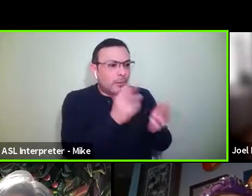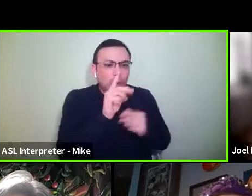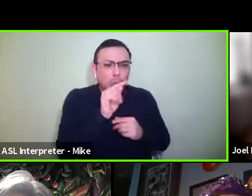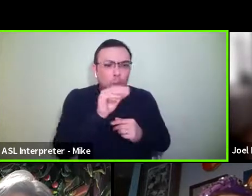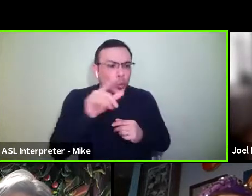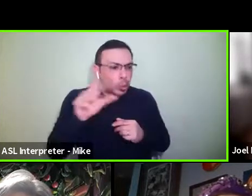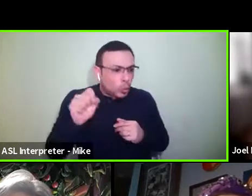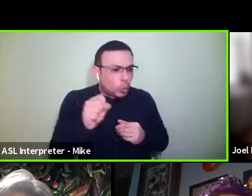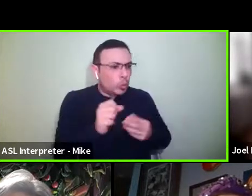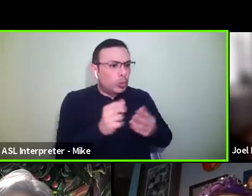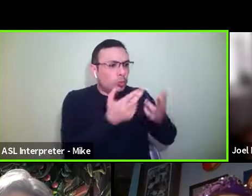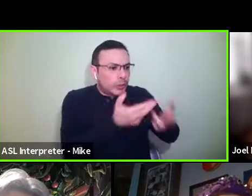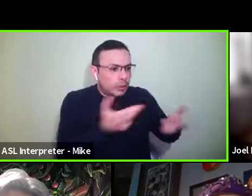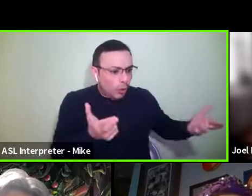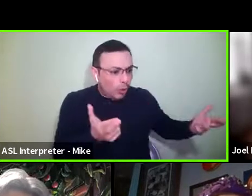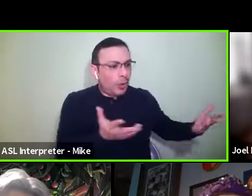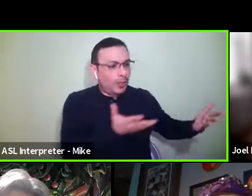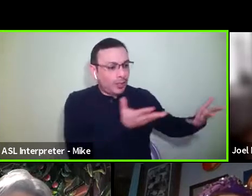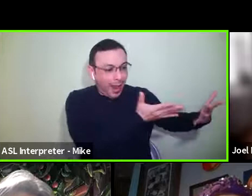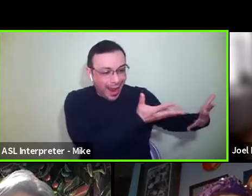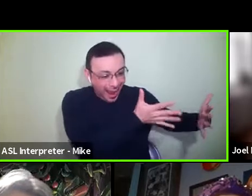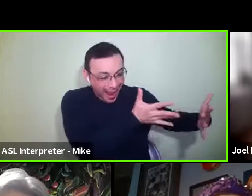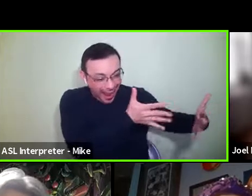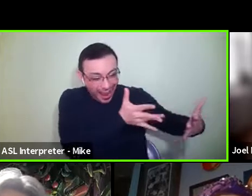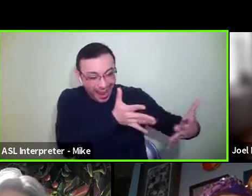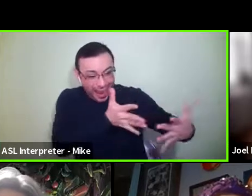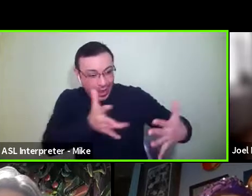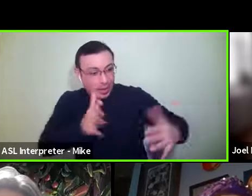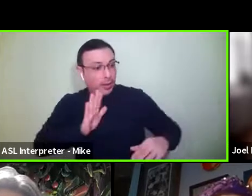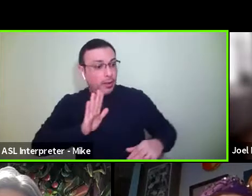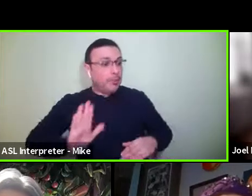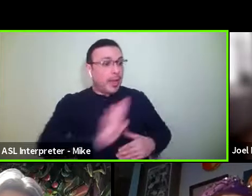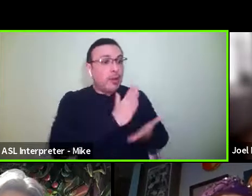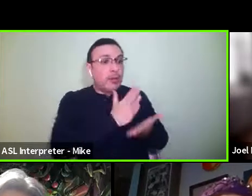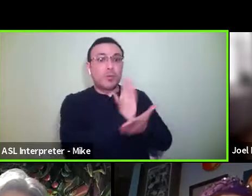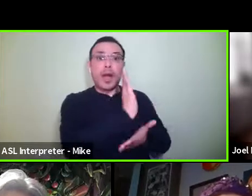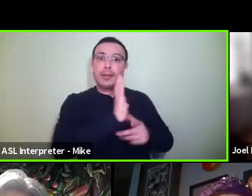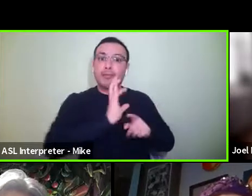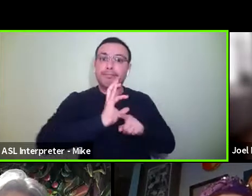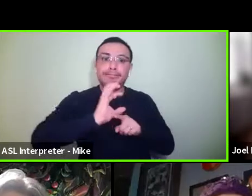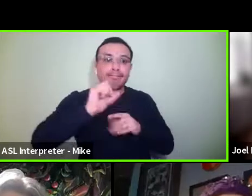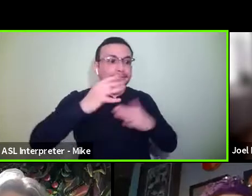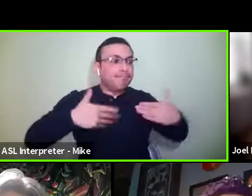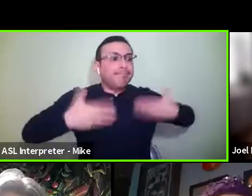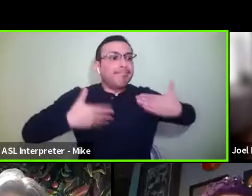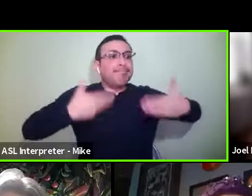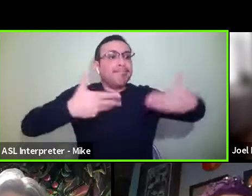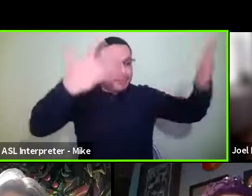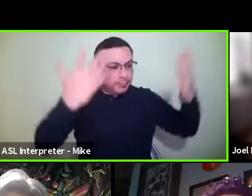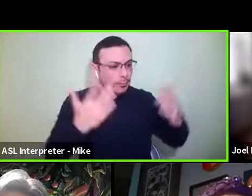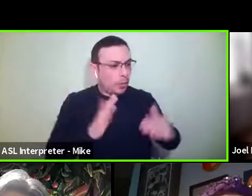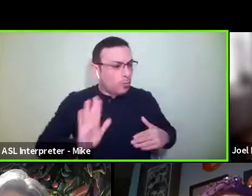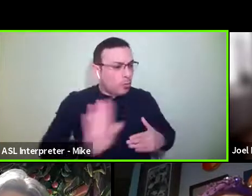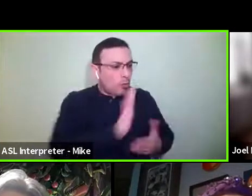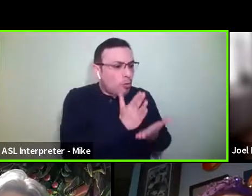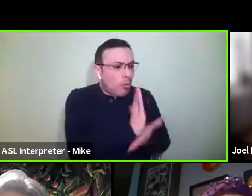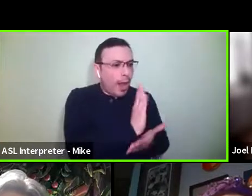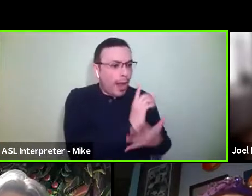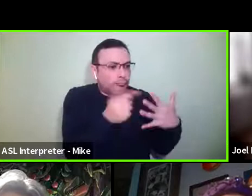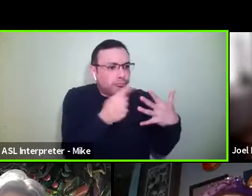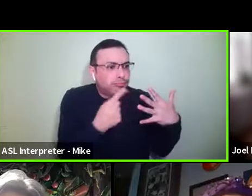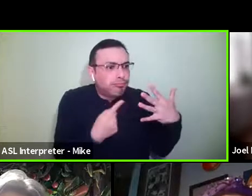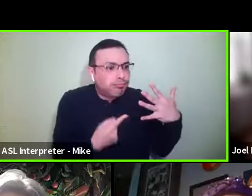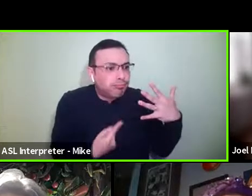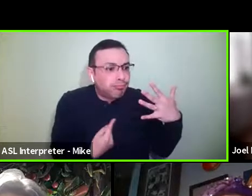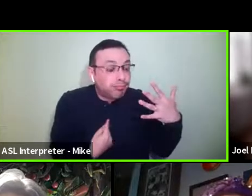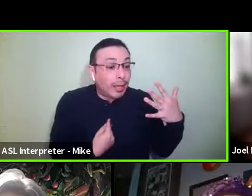natural, that of course they have the right to thrive. Of course they have the right to be here. Of course they have the right to everything. So I have a lot